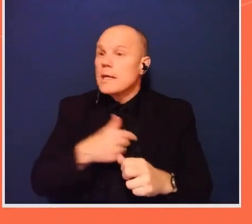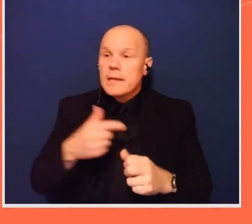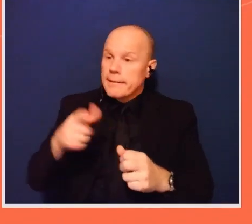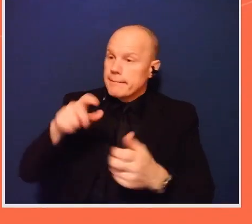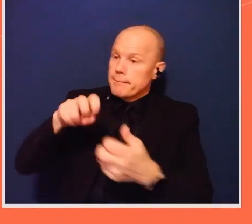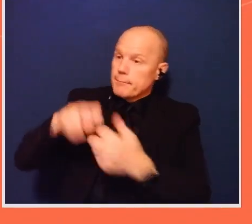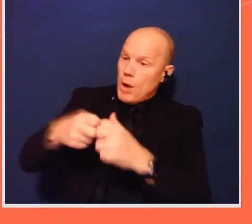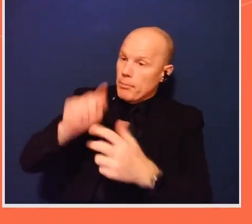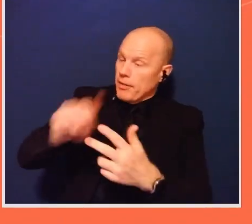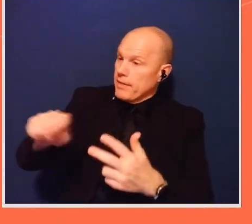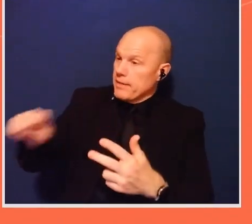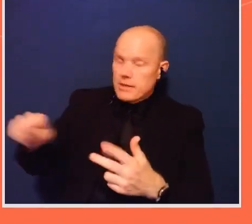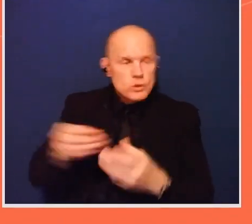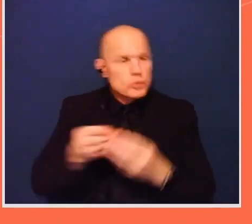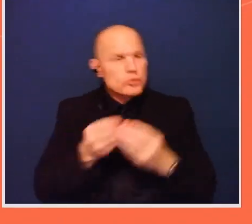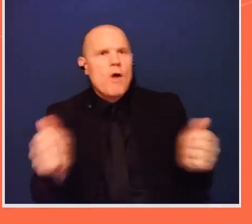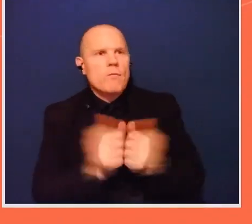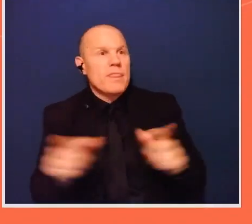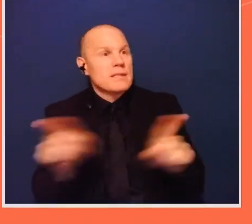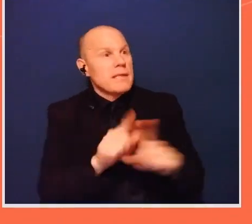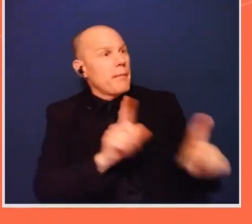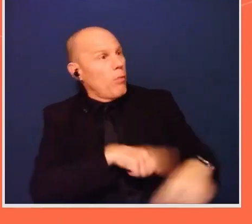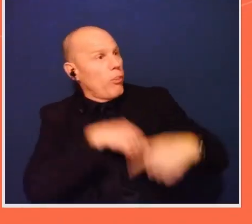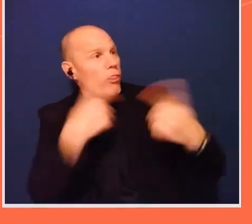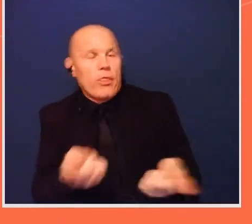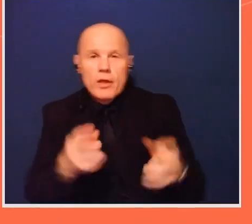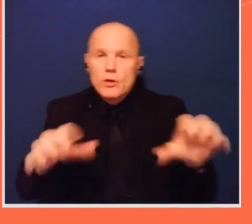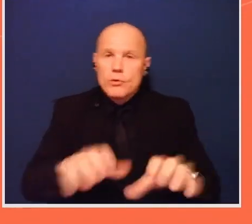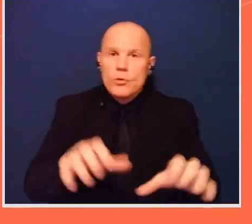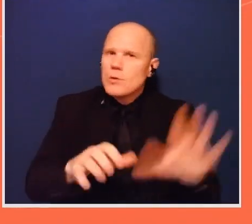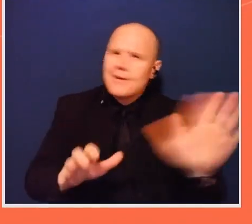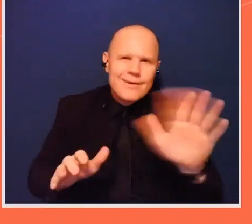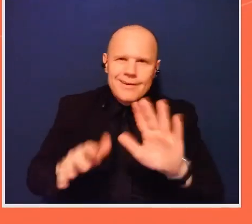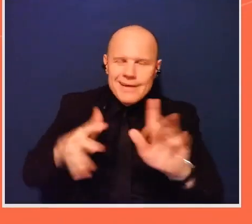Sarangol S. Whips, Jr.